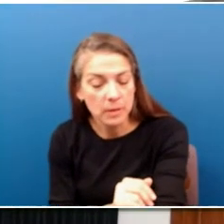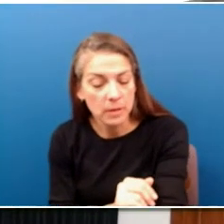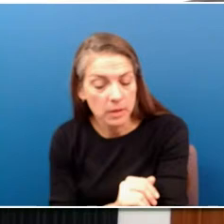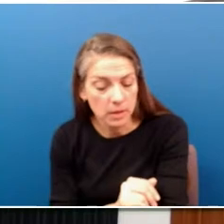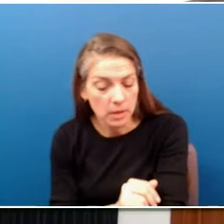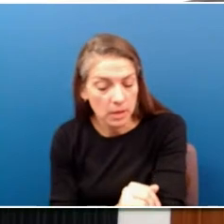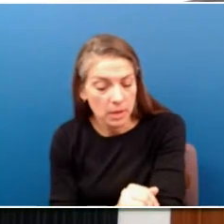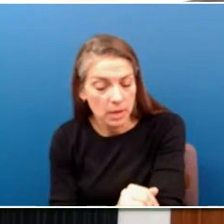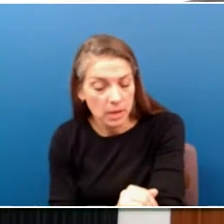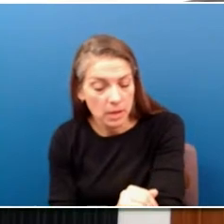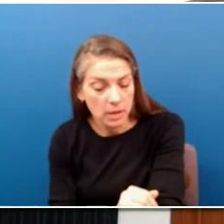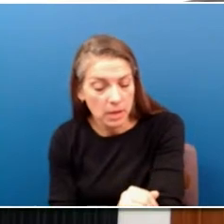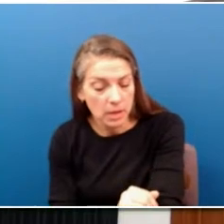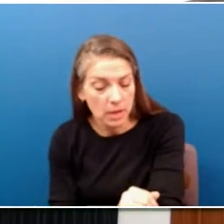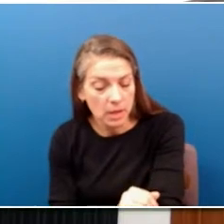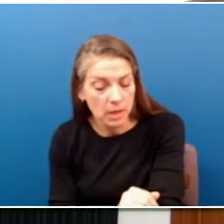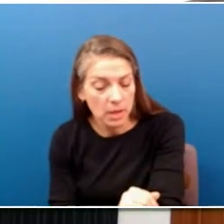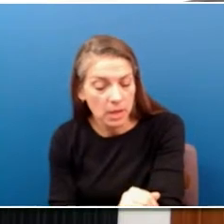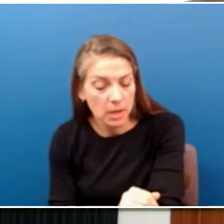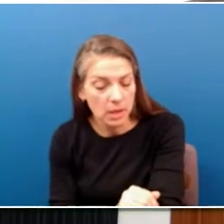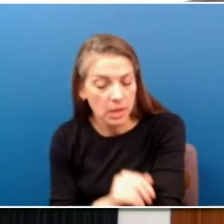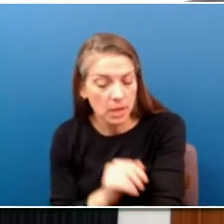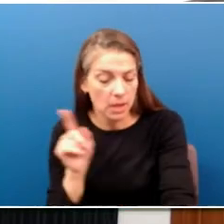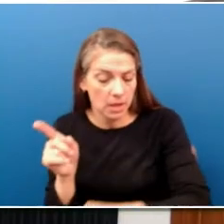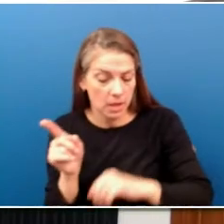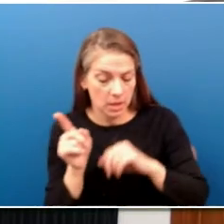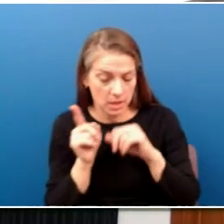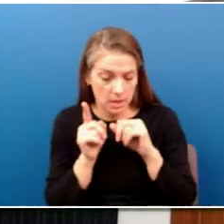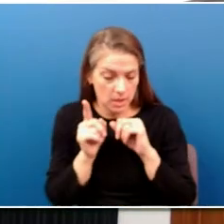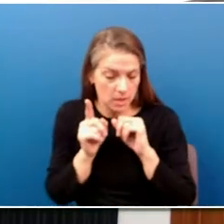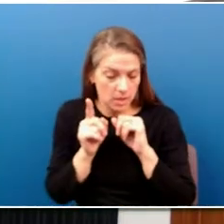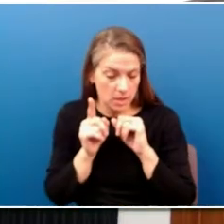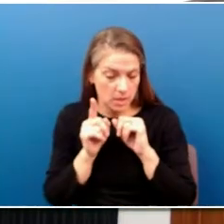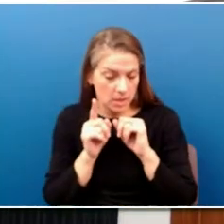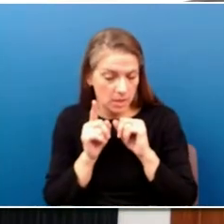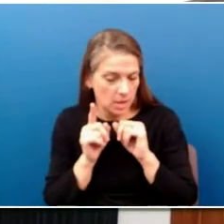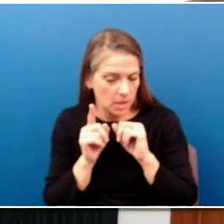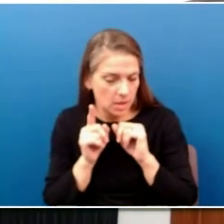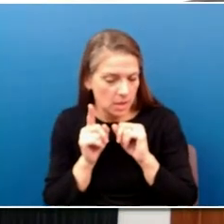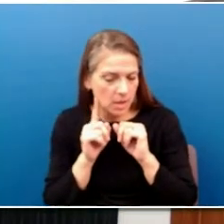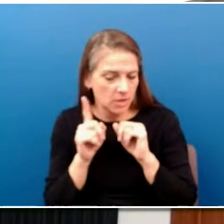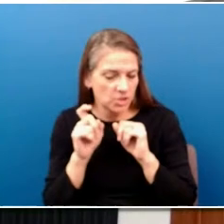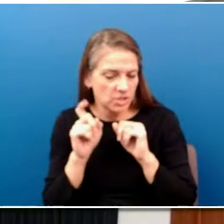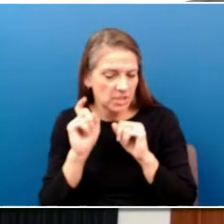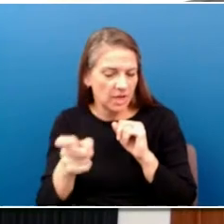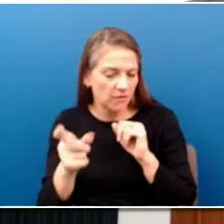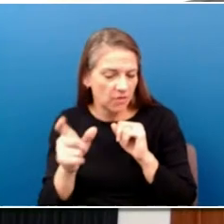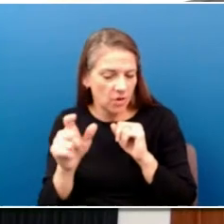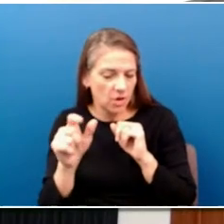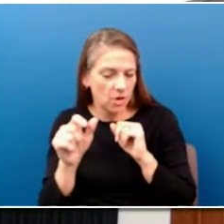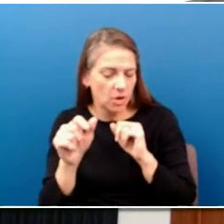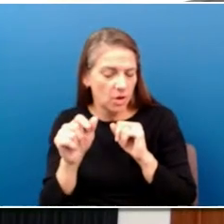session that would move the grant. That we just gave out.